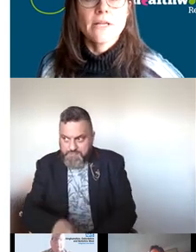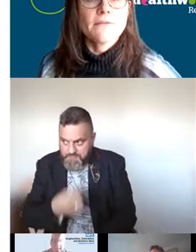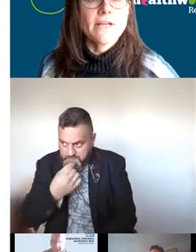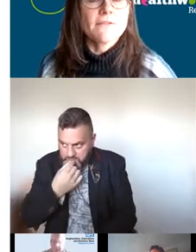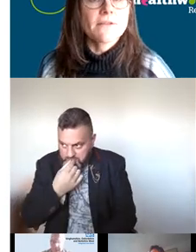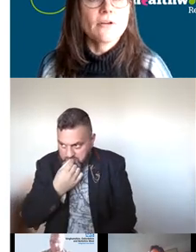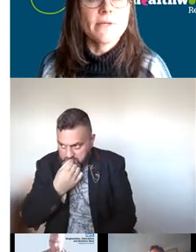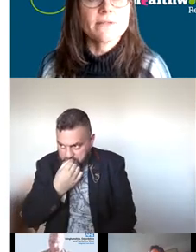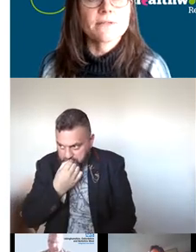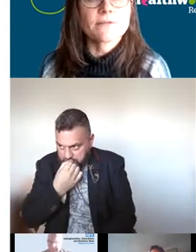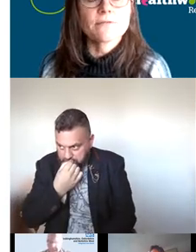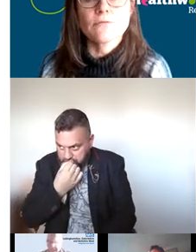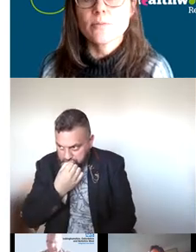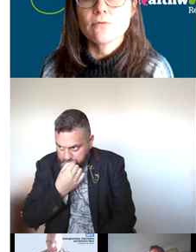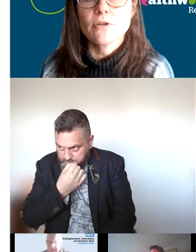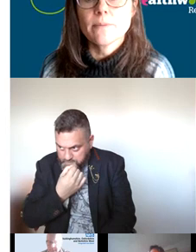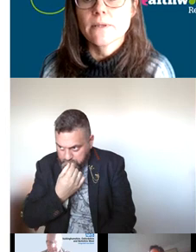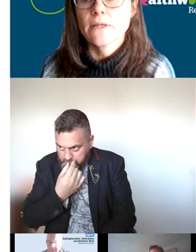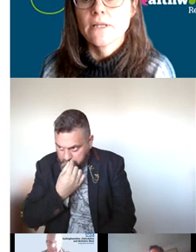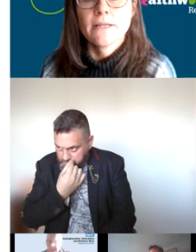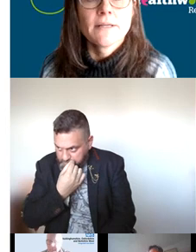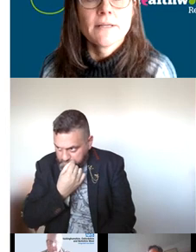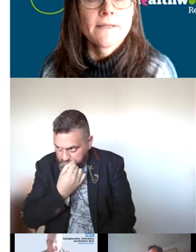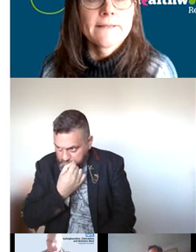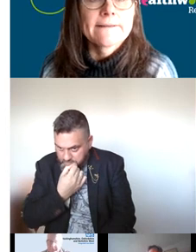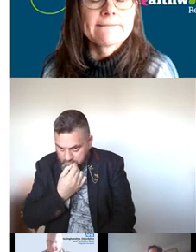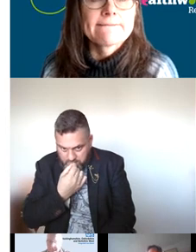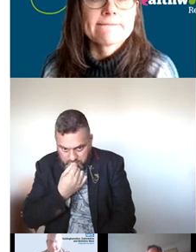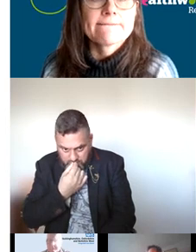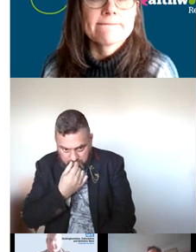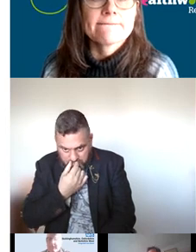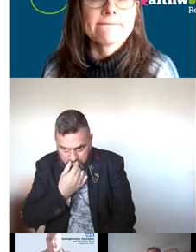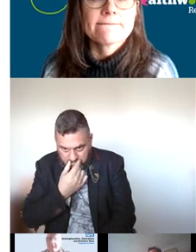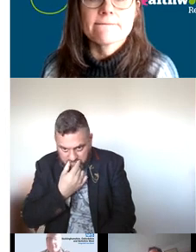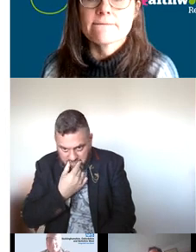Thank you. Any further comments, Rob?